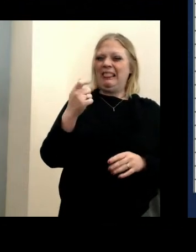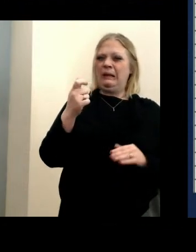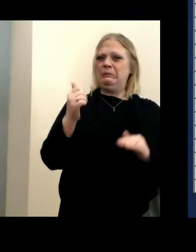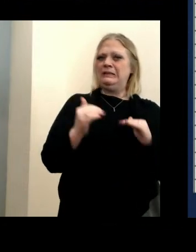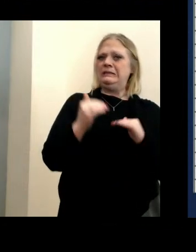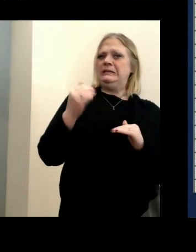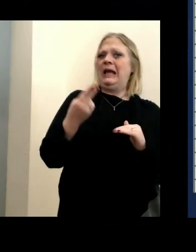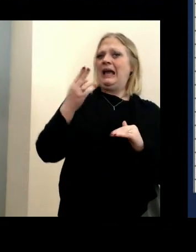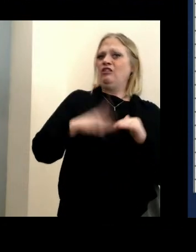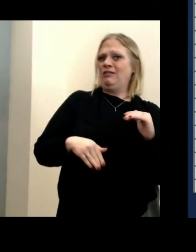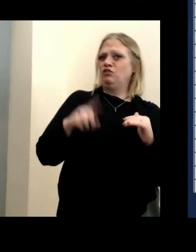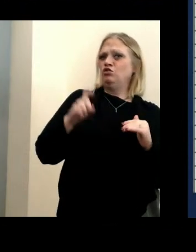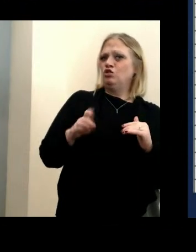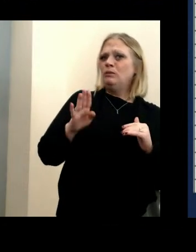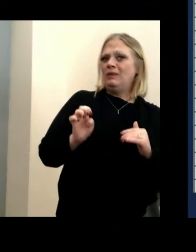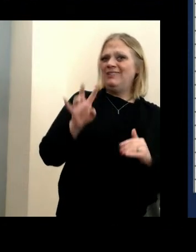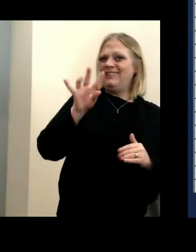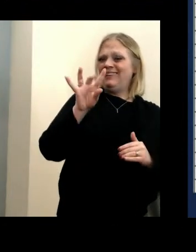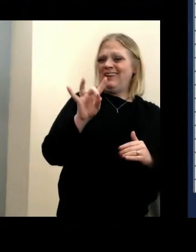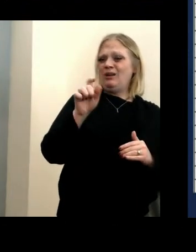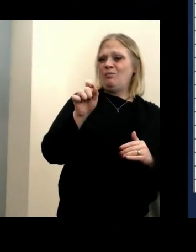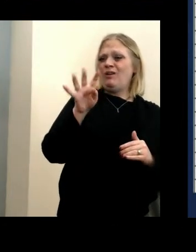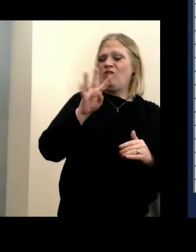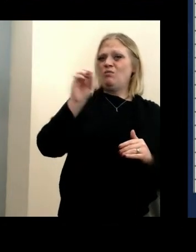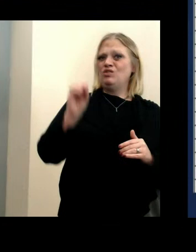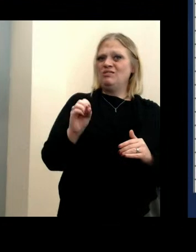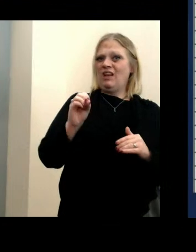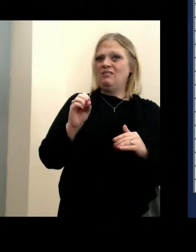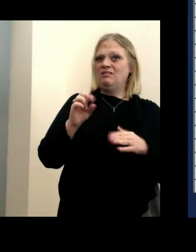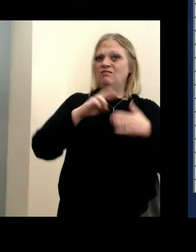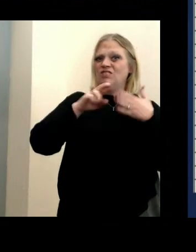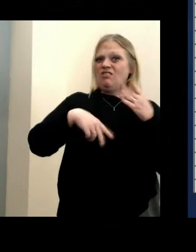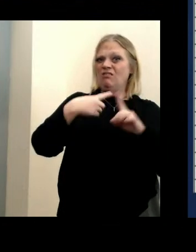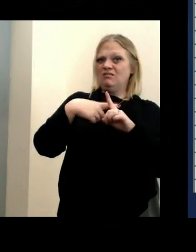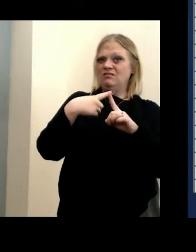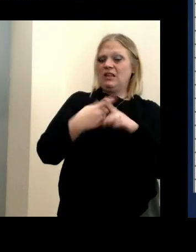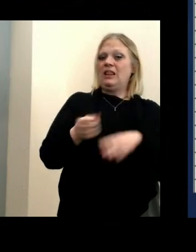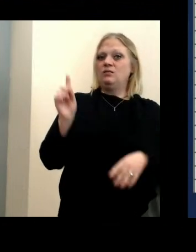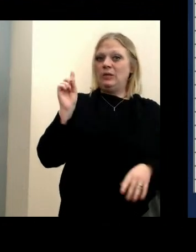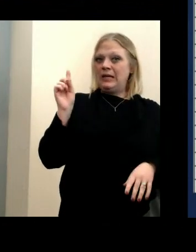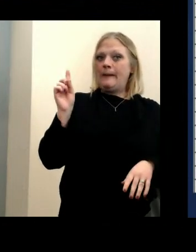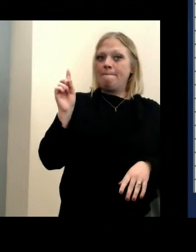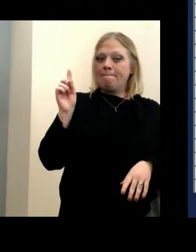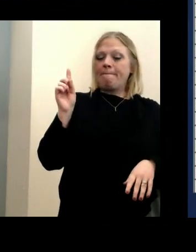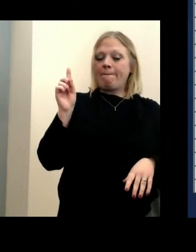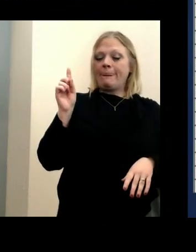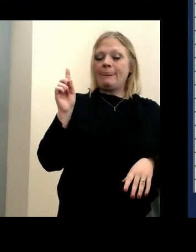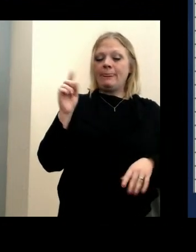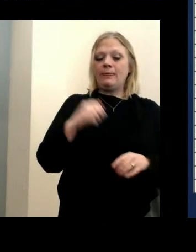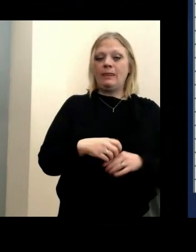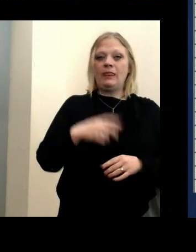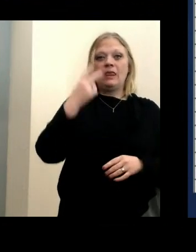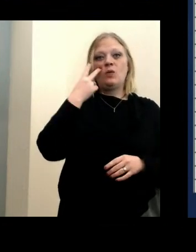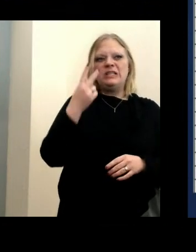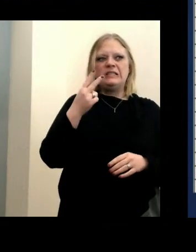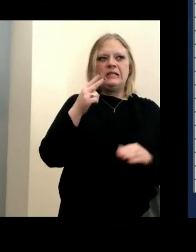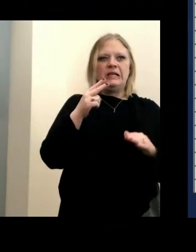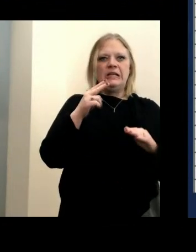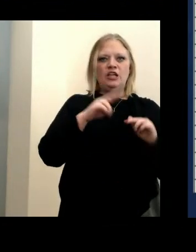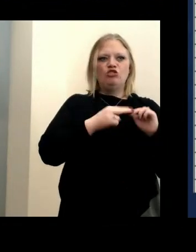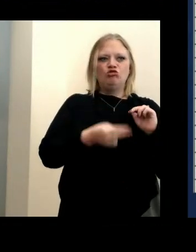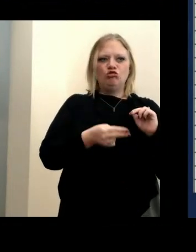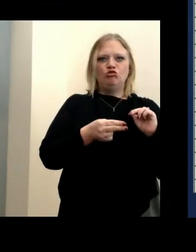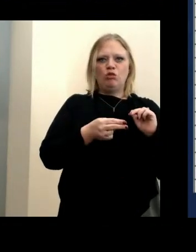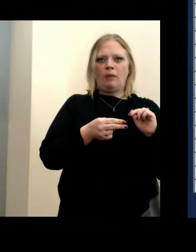an 8.4% testing positive last week, though we are seeing at least drops across the board in the